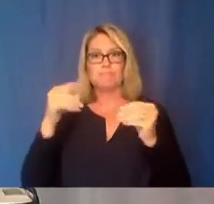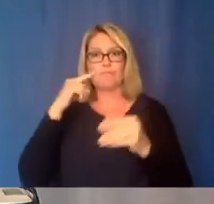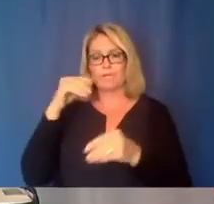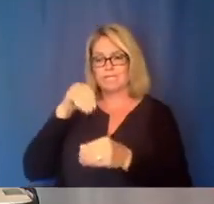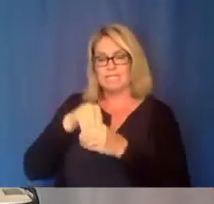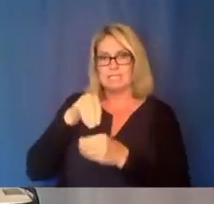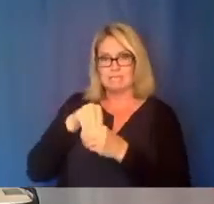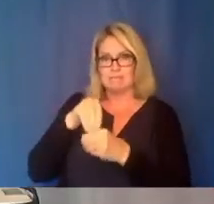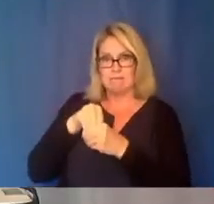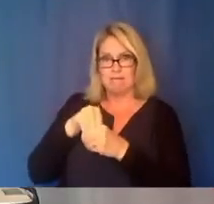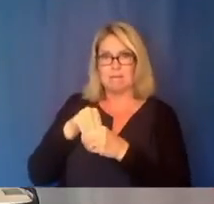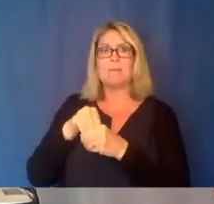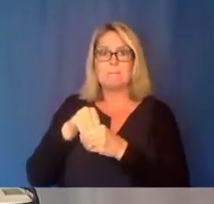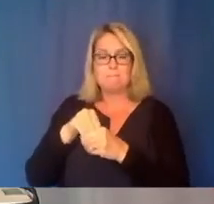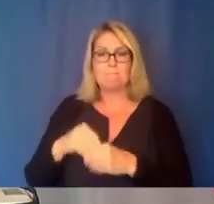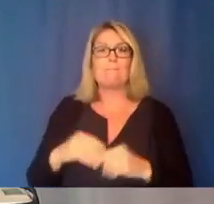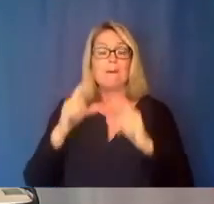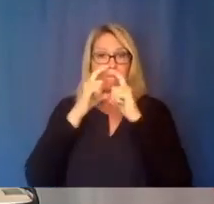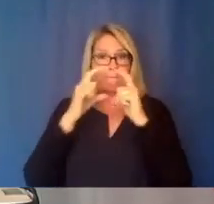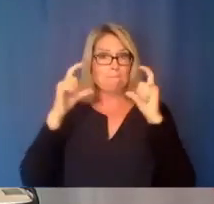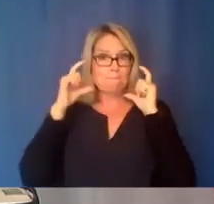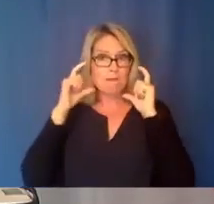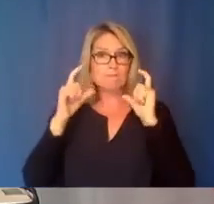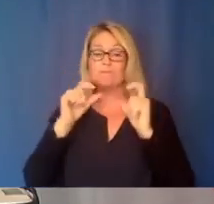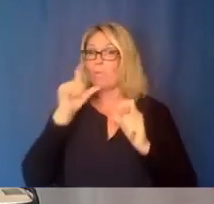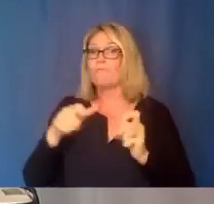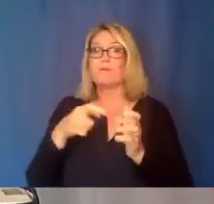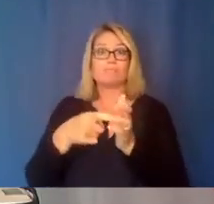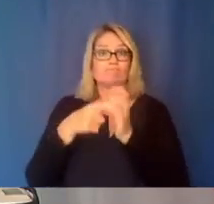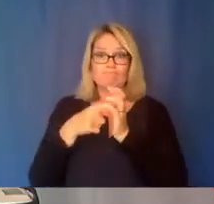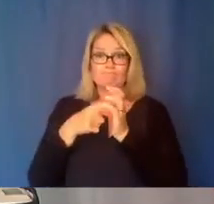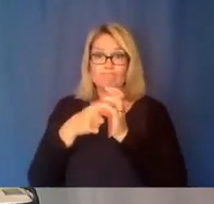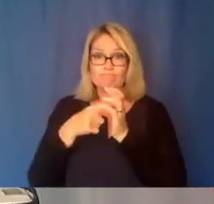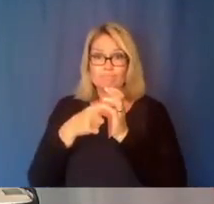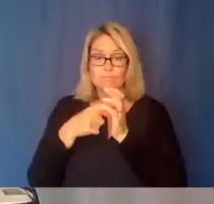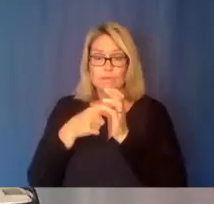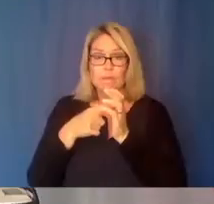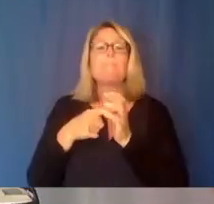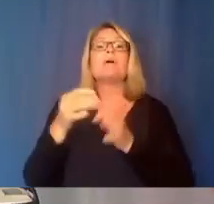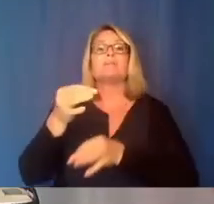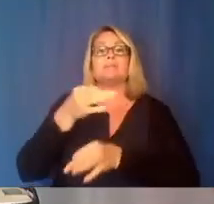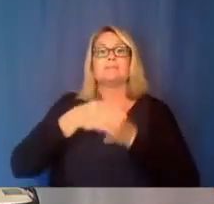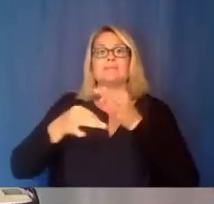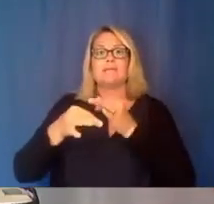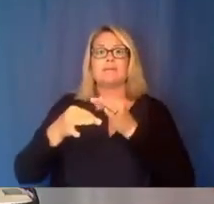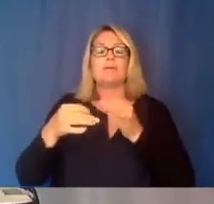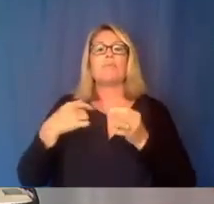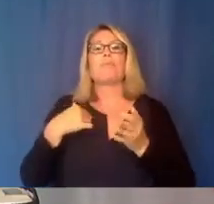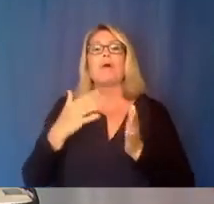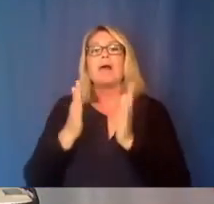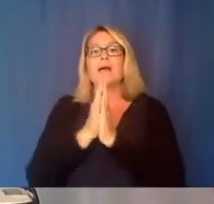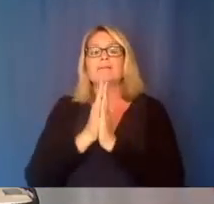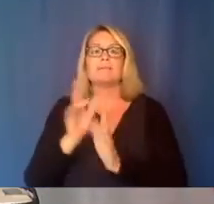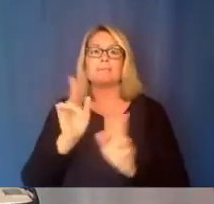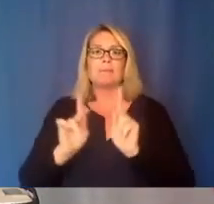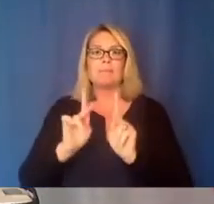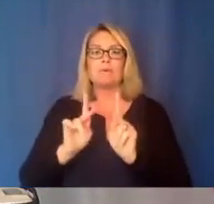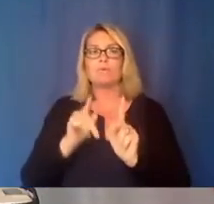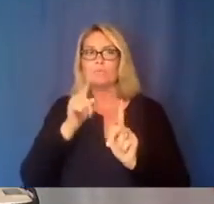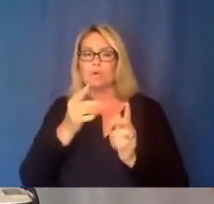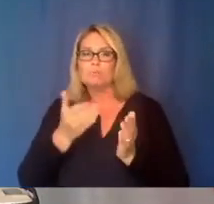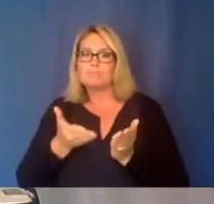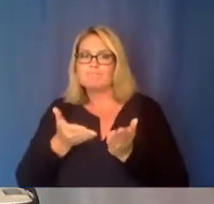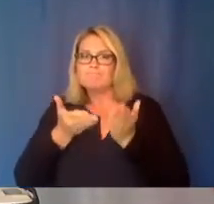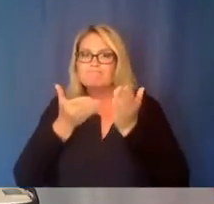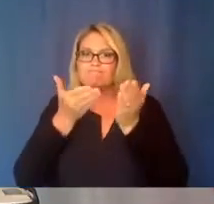spaces. Masks will no longer be mandatory in indoor spaces. Instead, we will be asking Islanders to use their discretion on